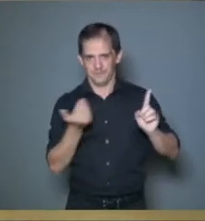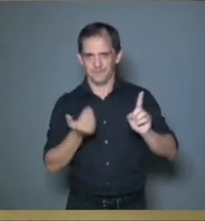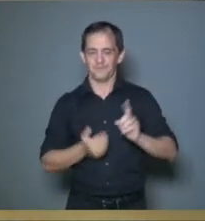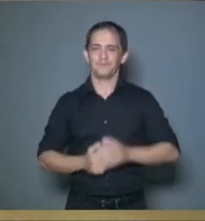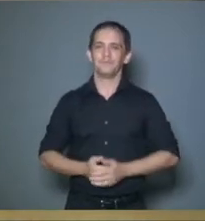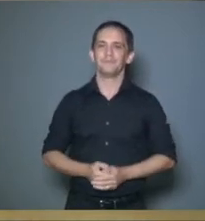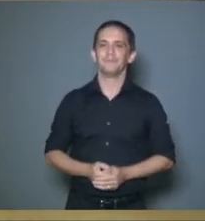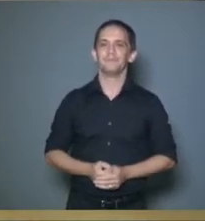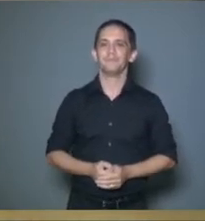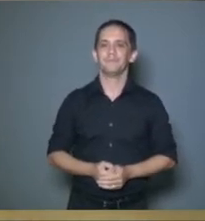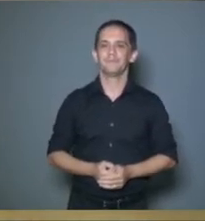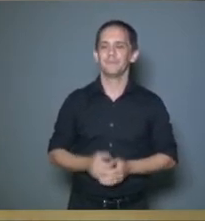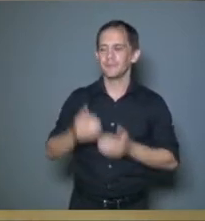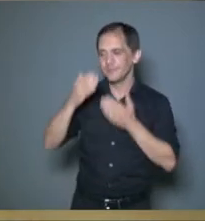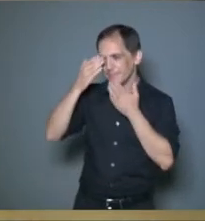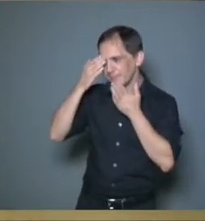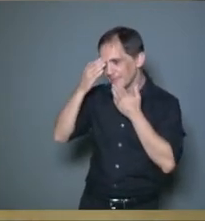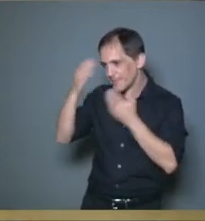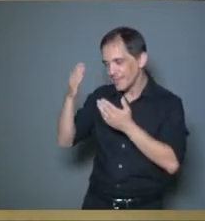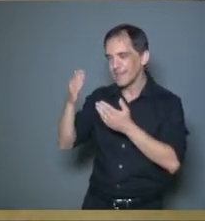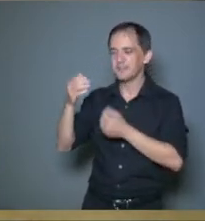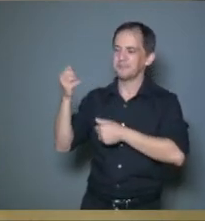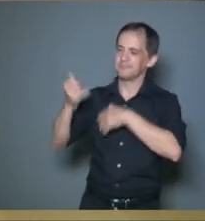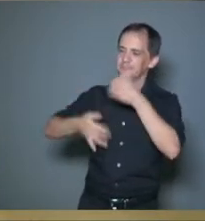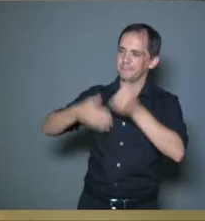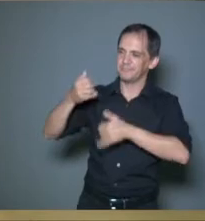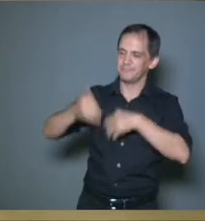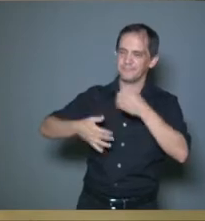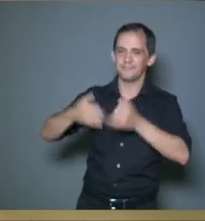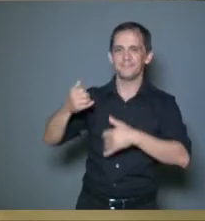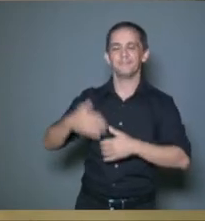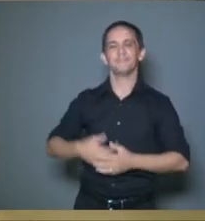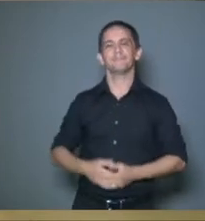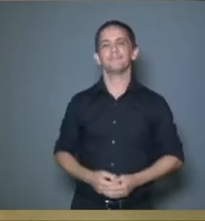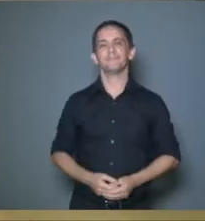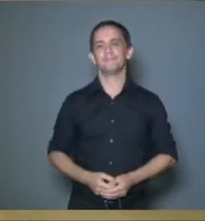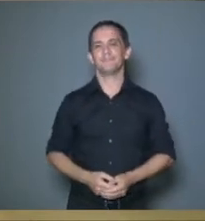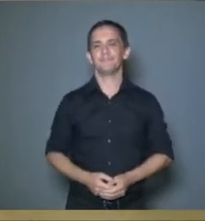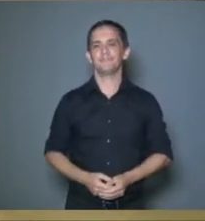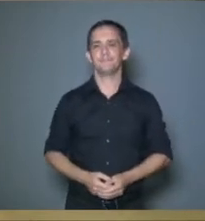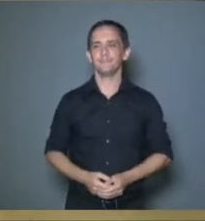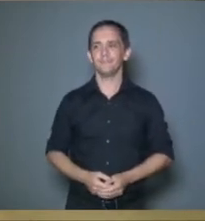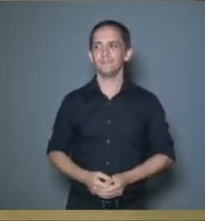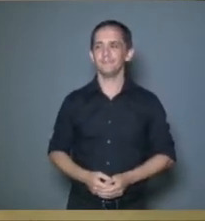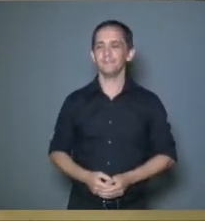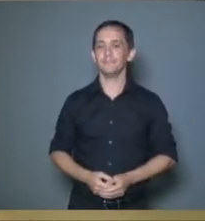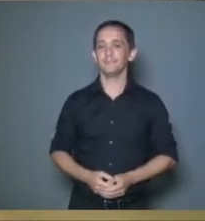you. Thank you, Eduardo, for your message.